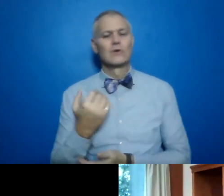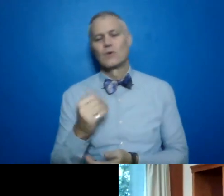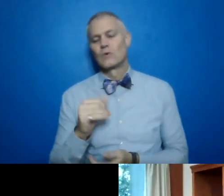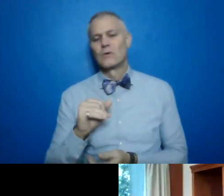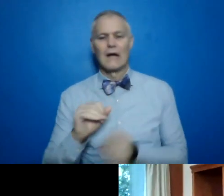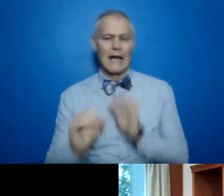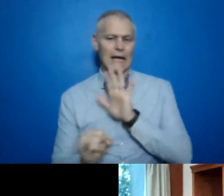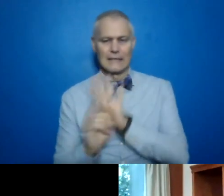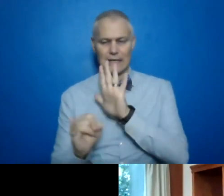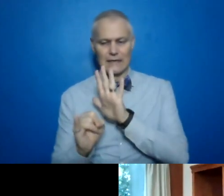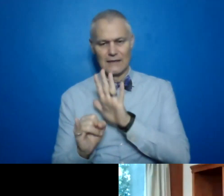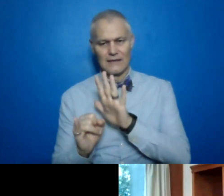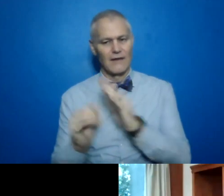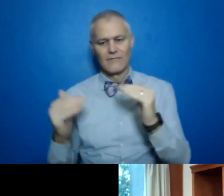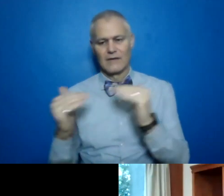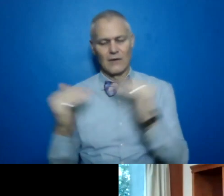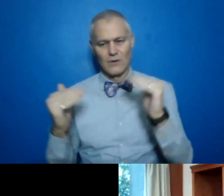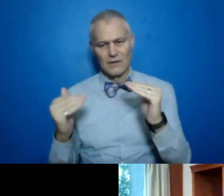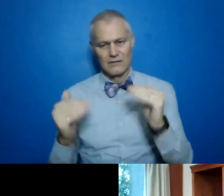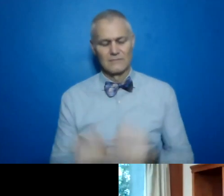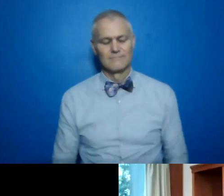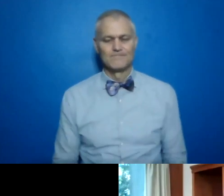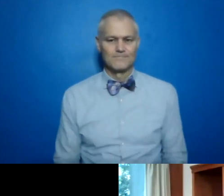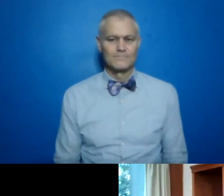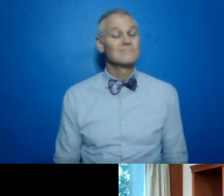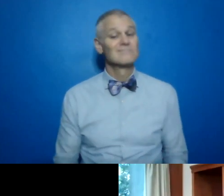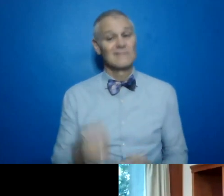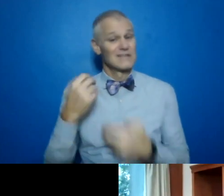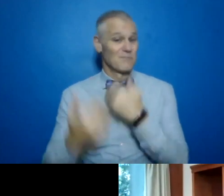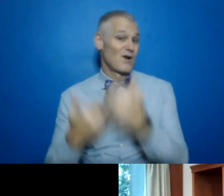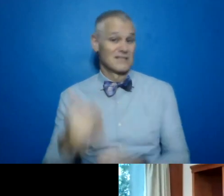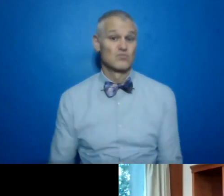into a space of equity. And so it's a process.